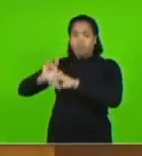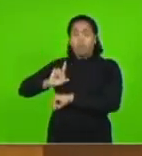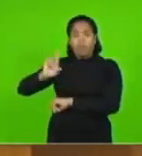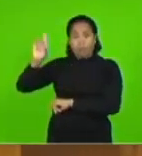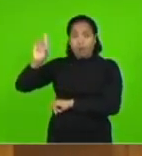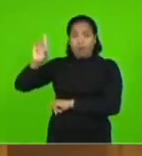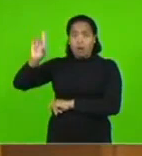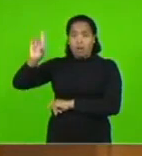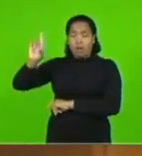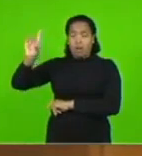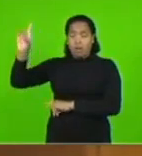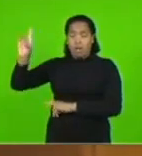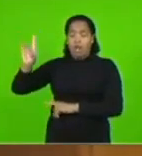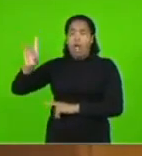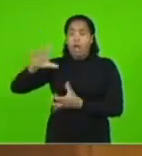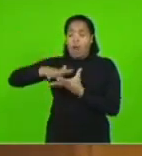heaven.